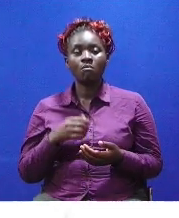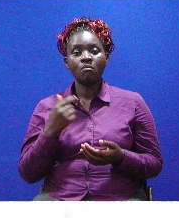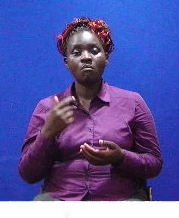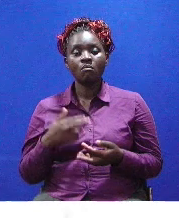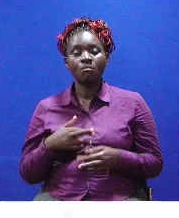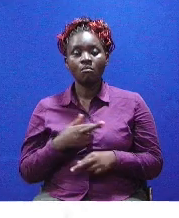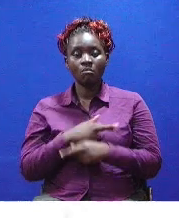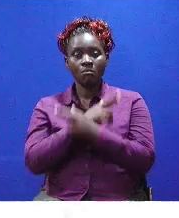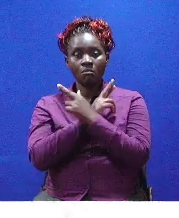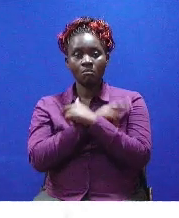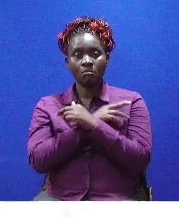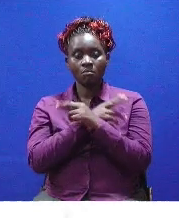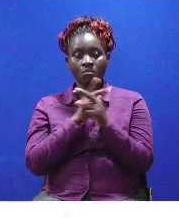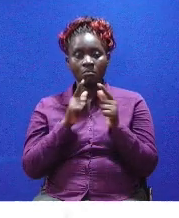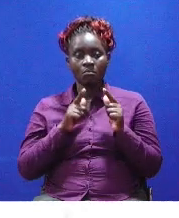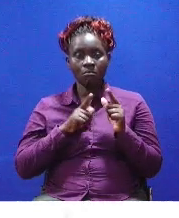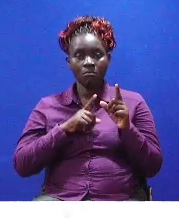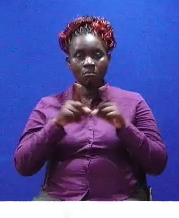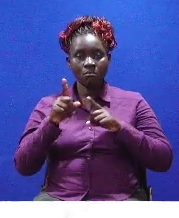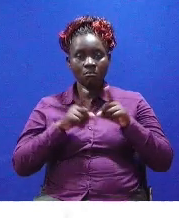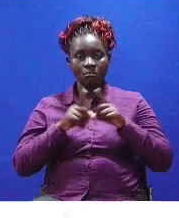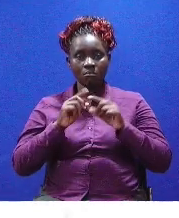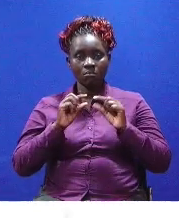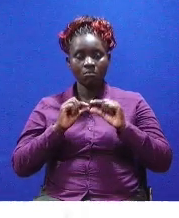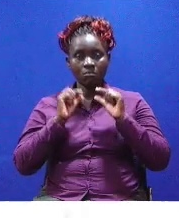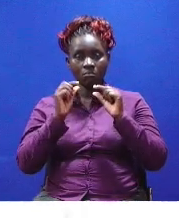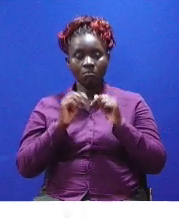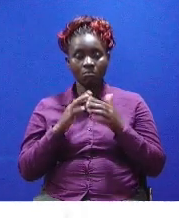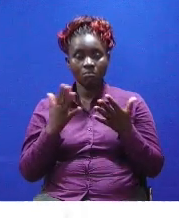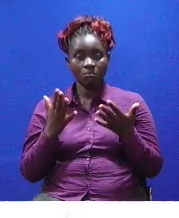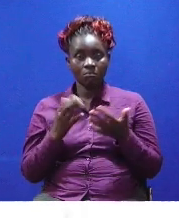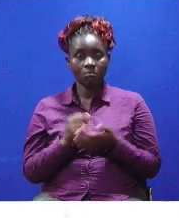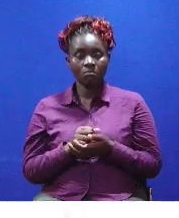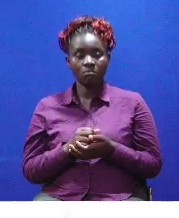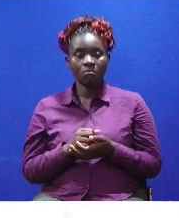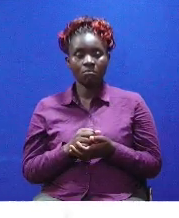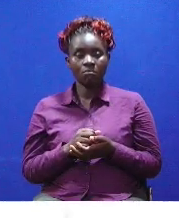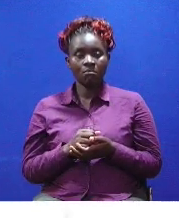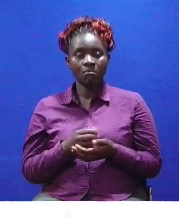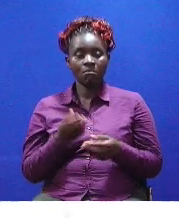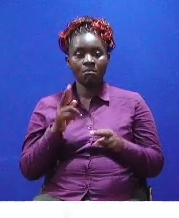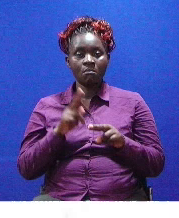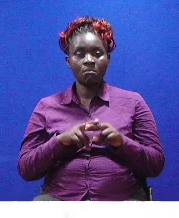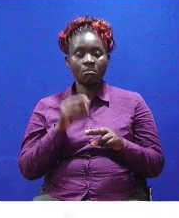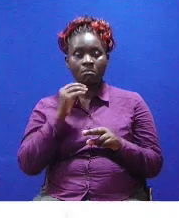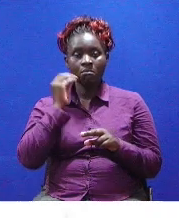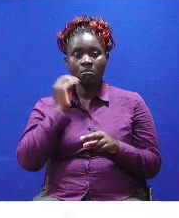that jab, they will not get survival cancer. And you're still sitting at home